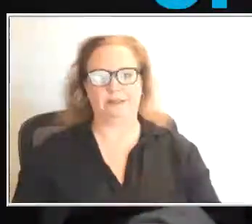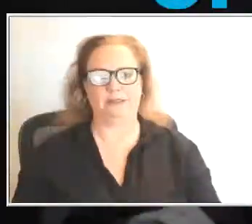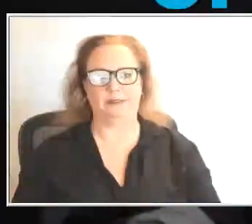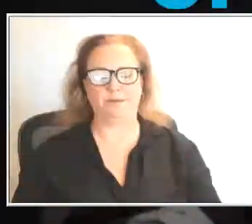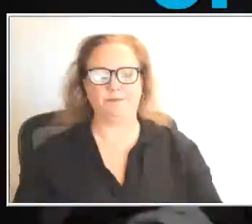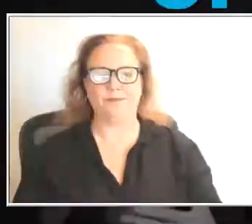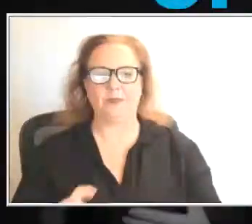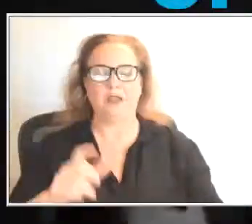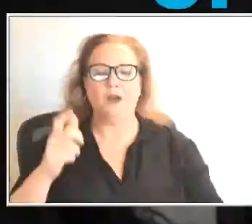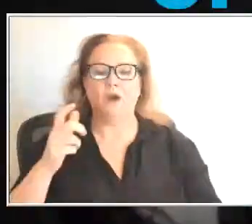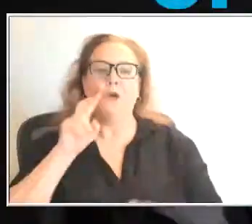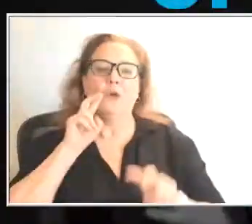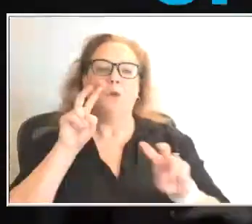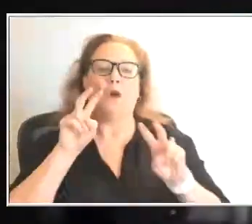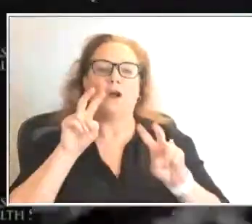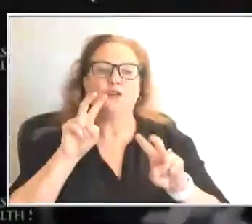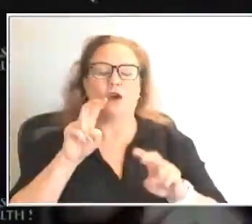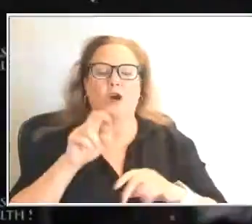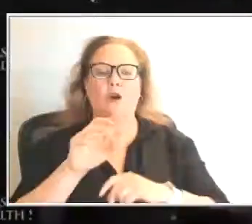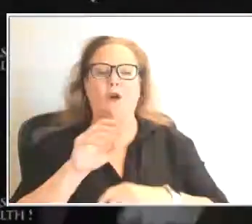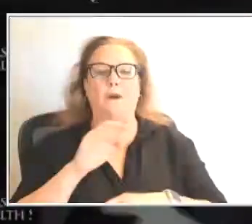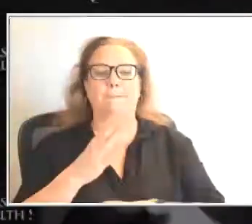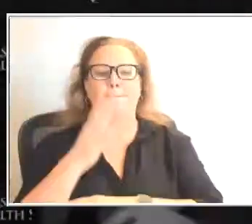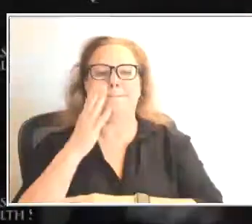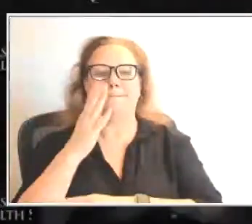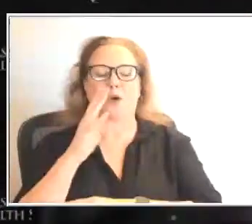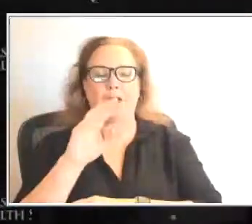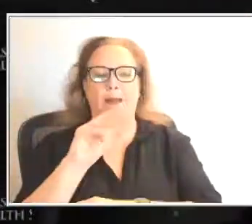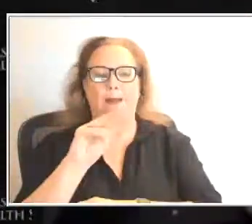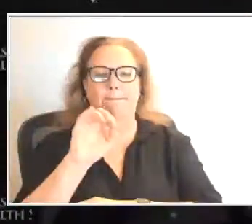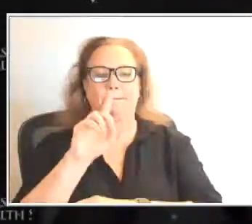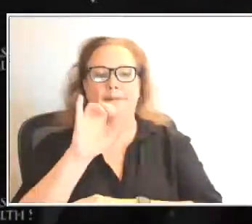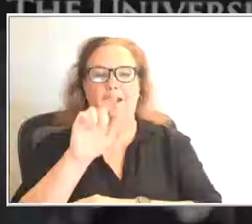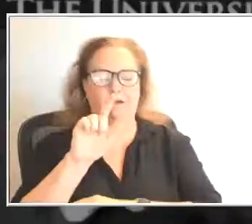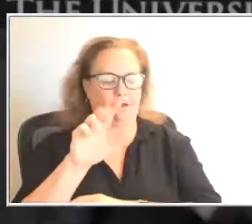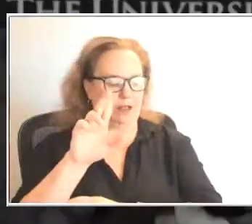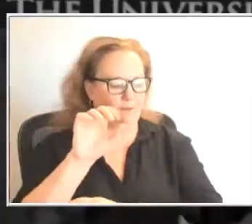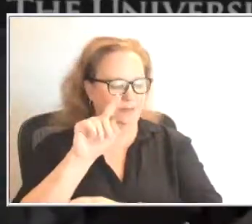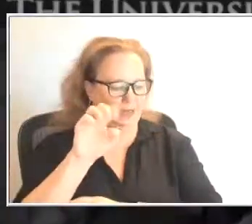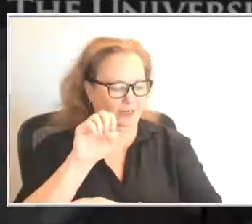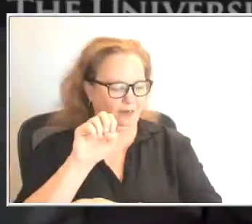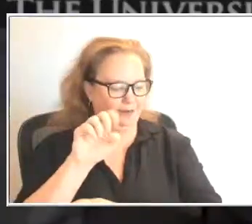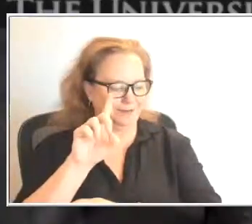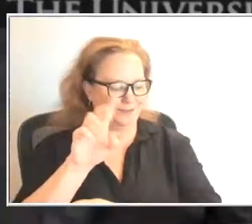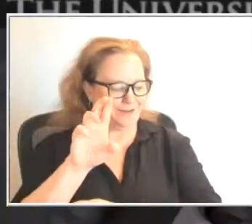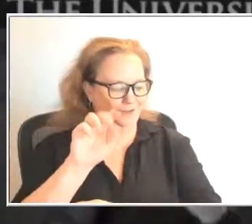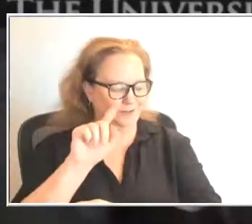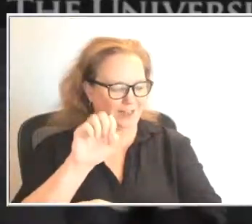Subscribe to our morning medical update and open mics with Dr. Stites podcasts.